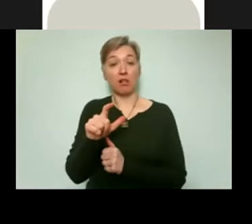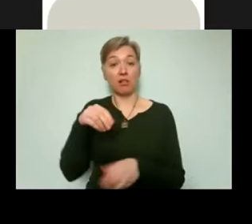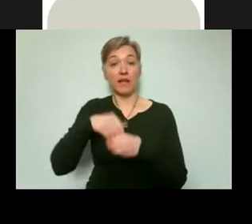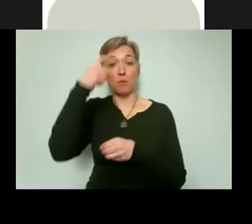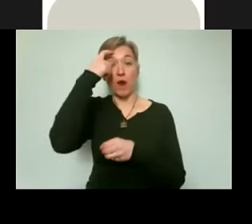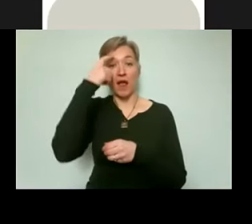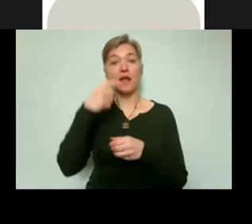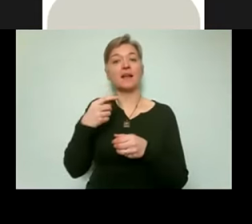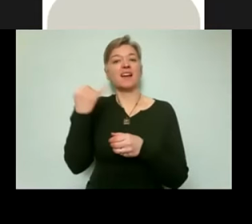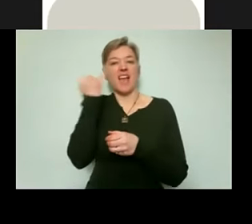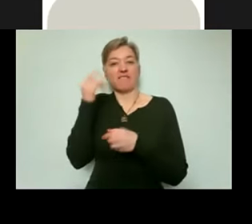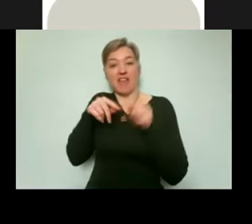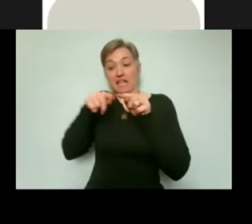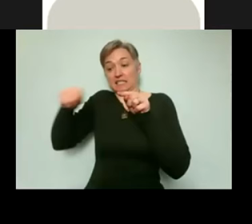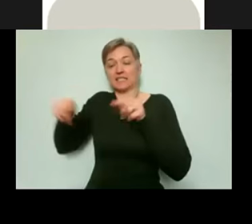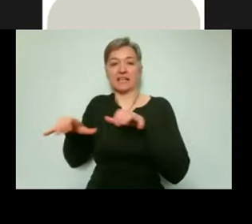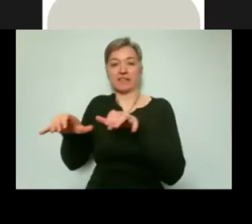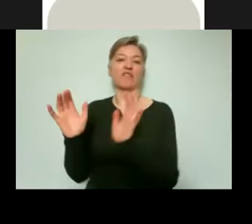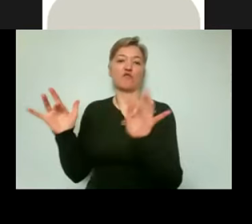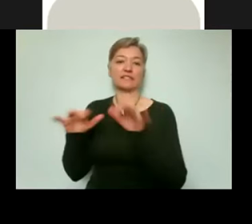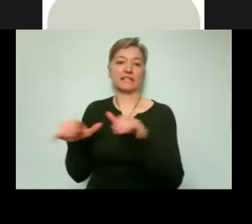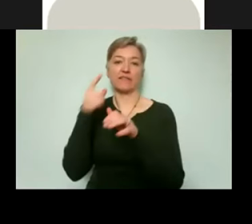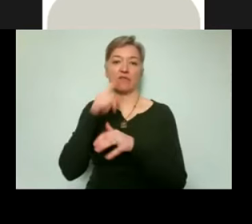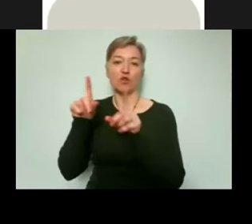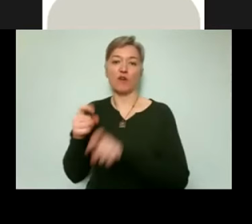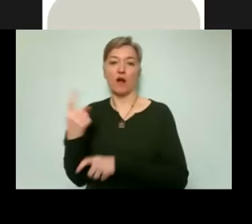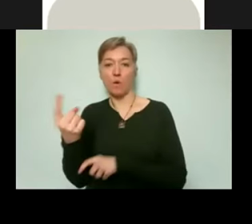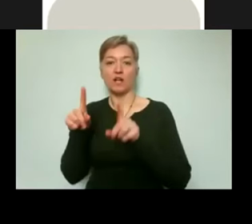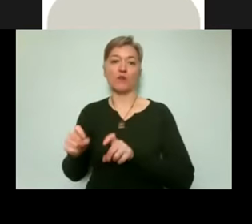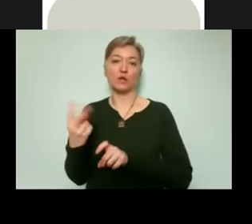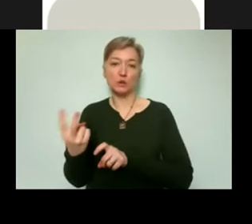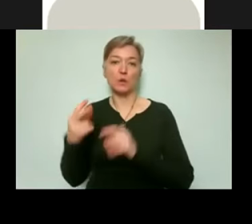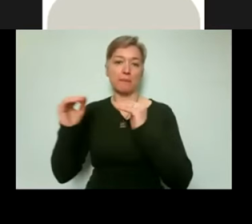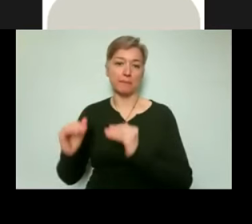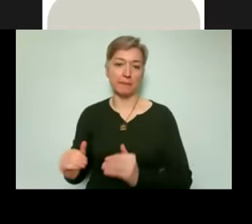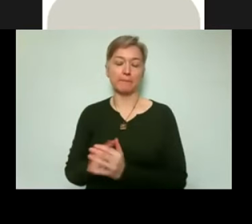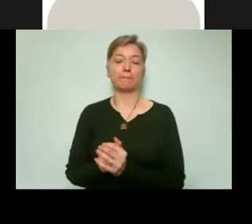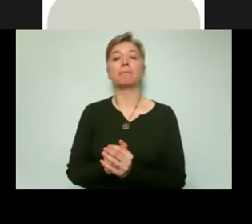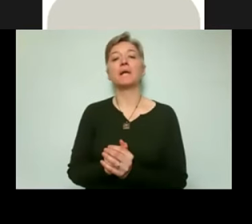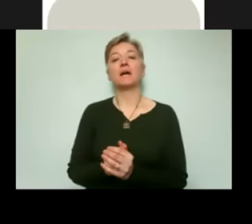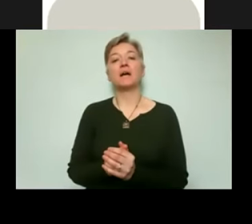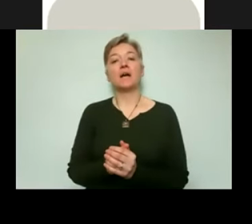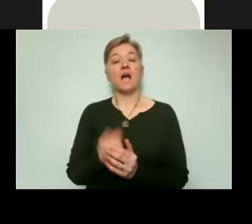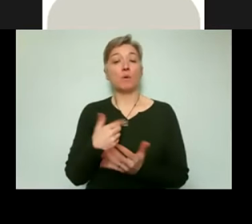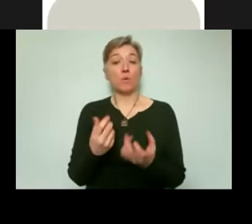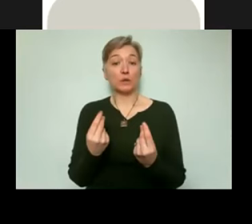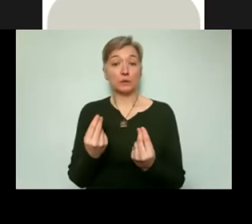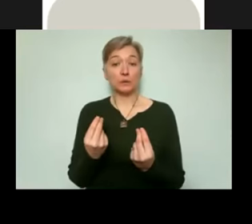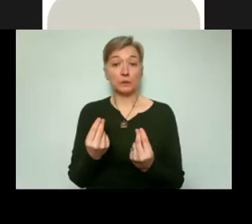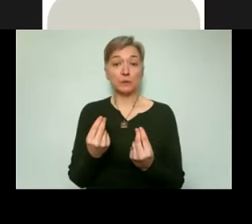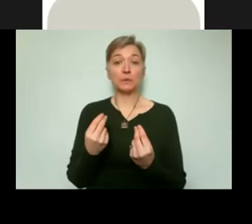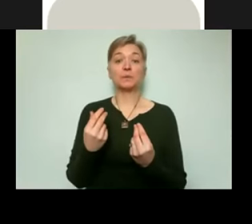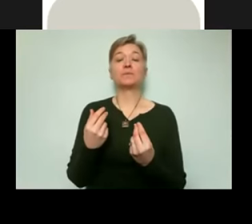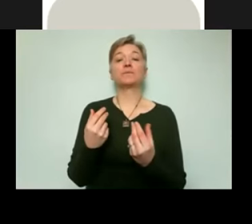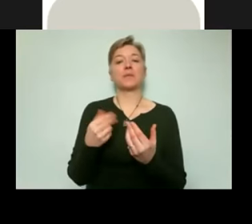the activity on the fluorescence activity on trial 1 and trial 2 and so on. And what we'd like to do is be able to build a